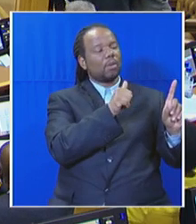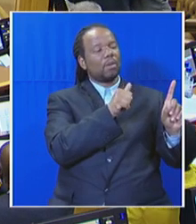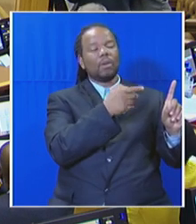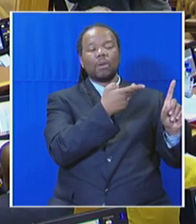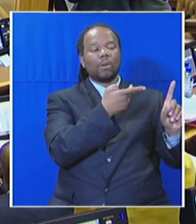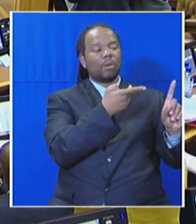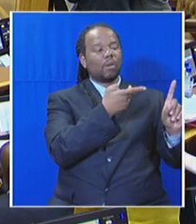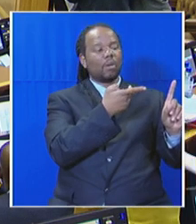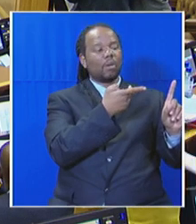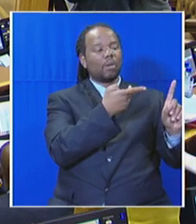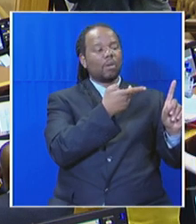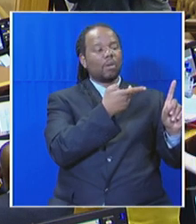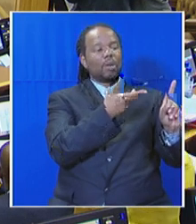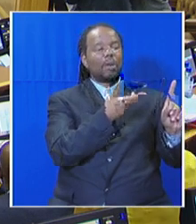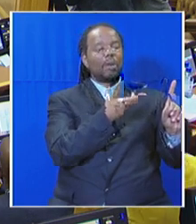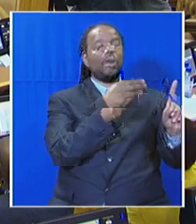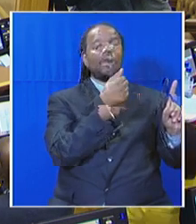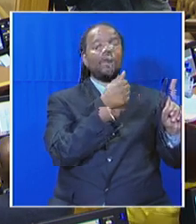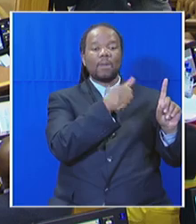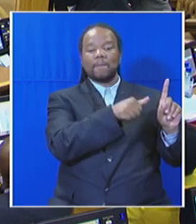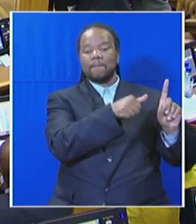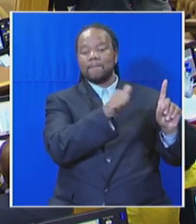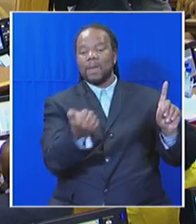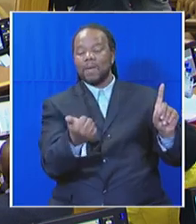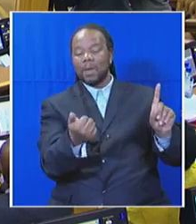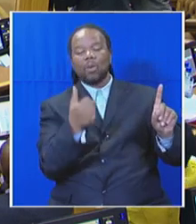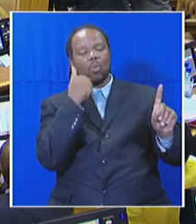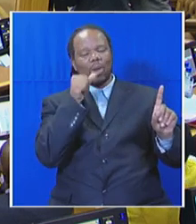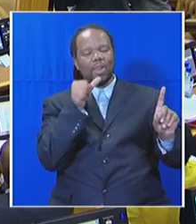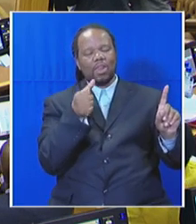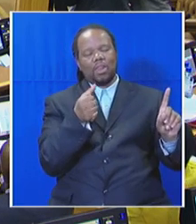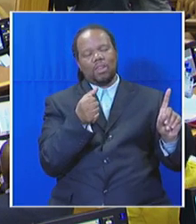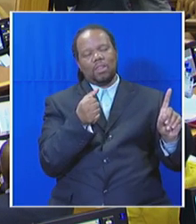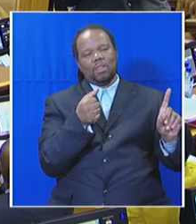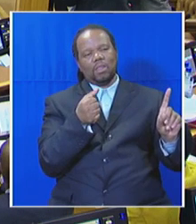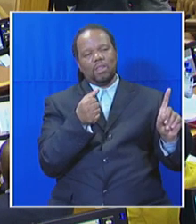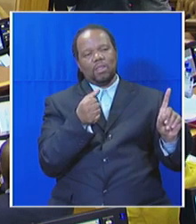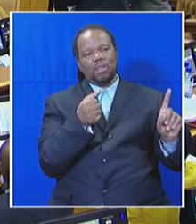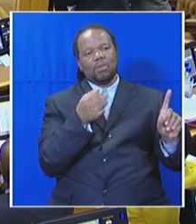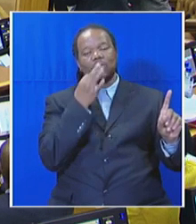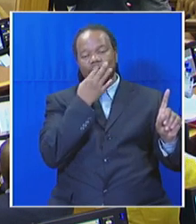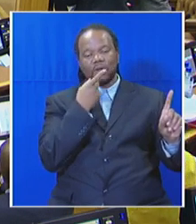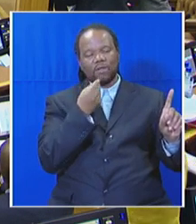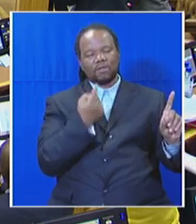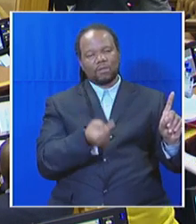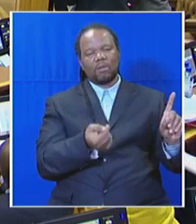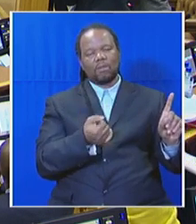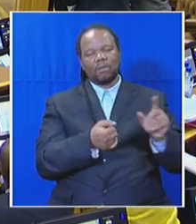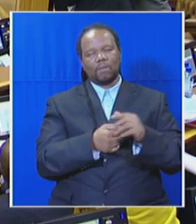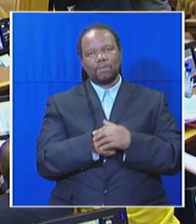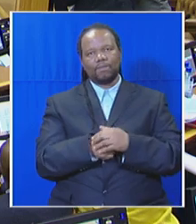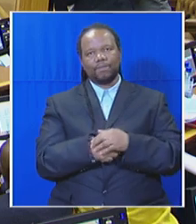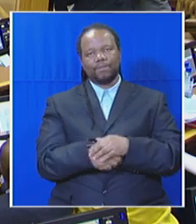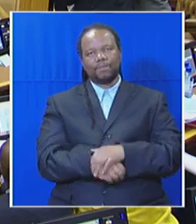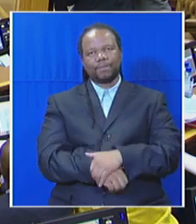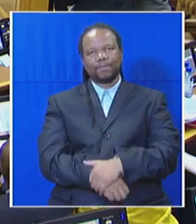we've tolerated this for too long. This is absolute nonsense. We have a right to be here. We are not going to be told by you when to speak.